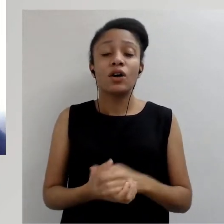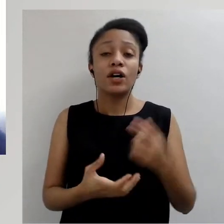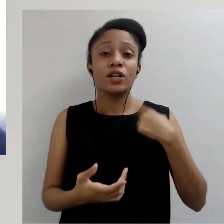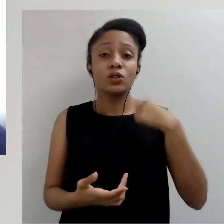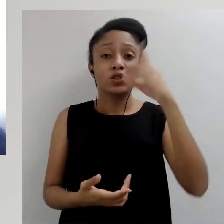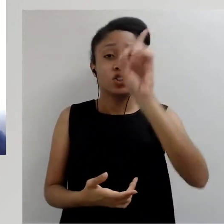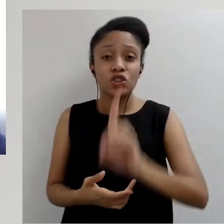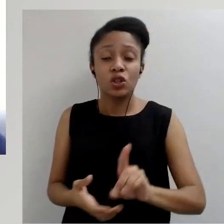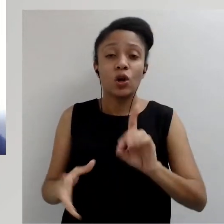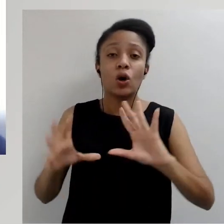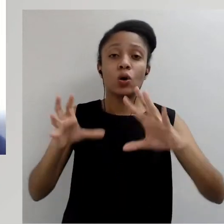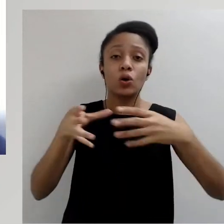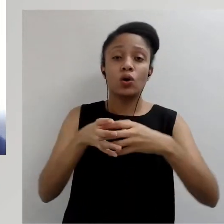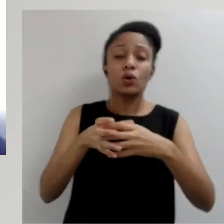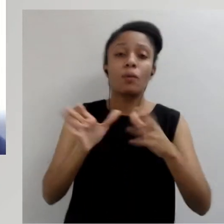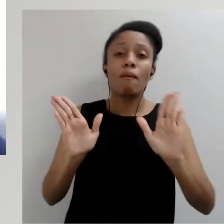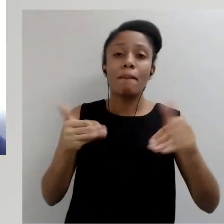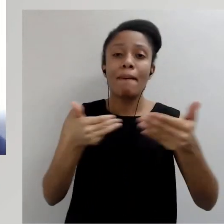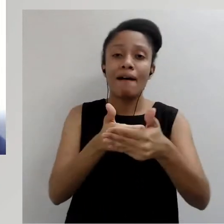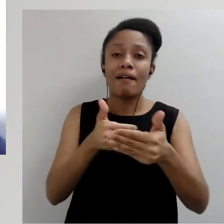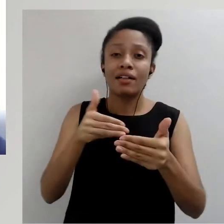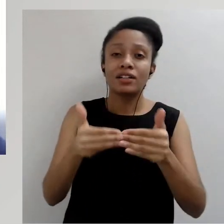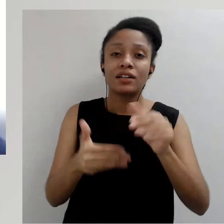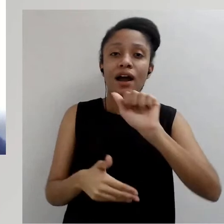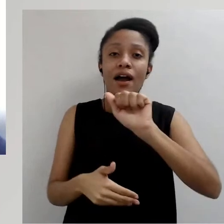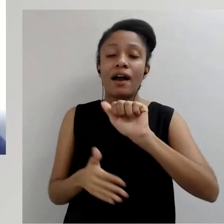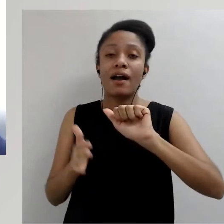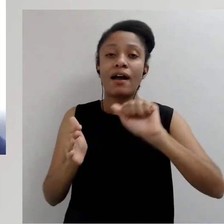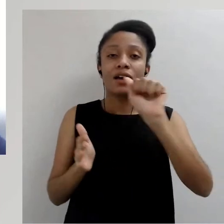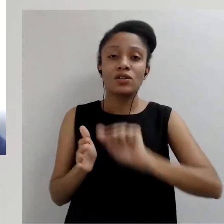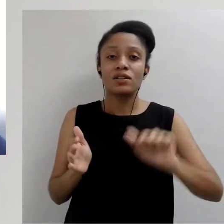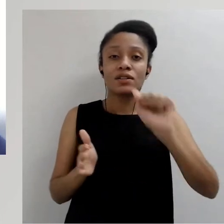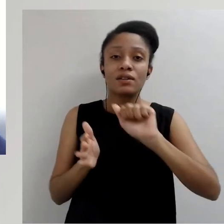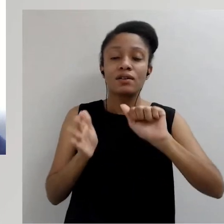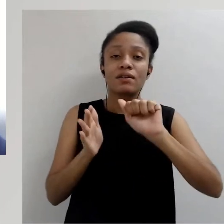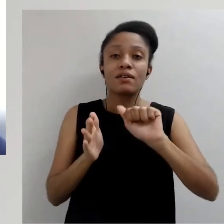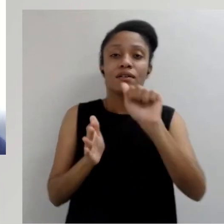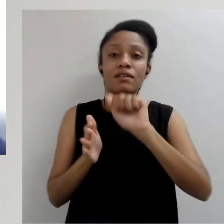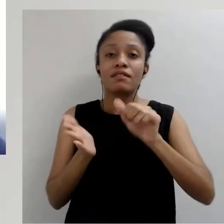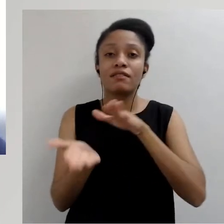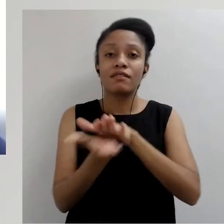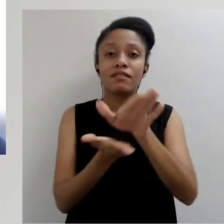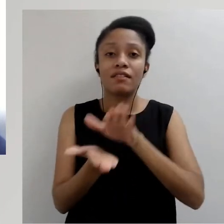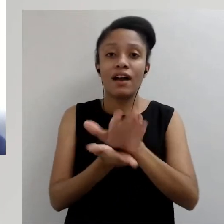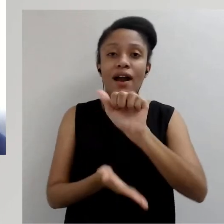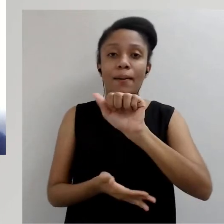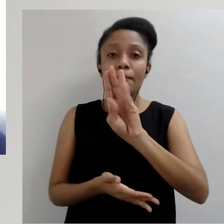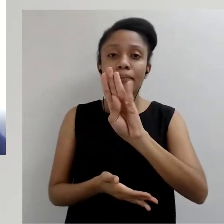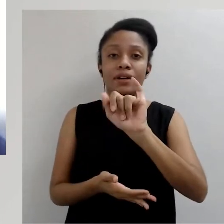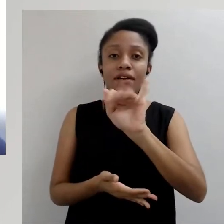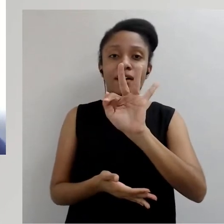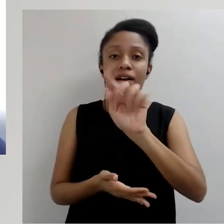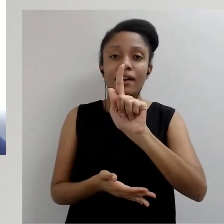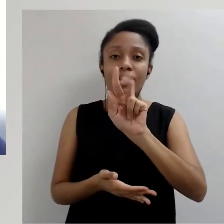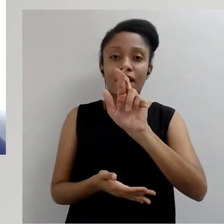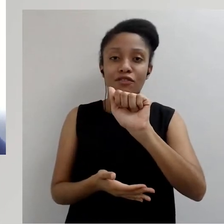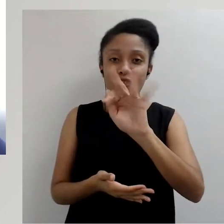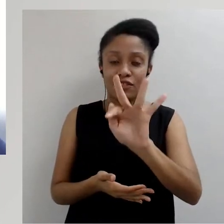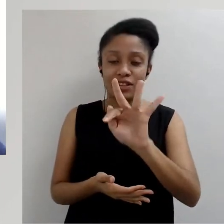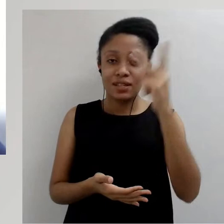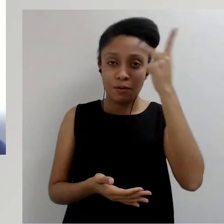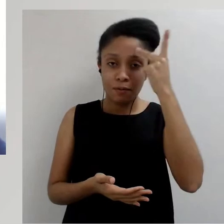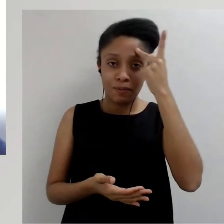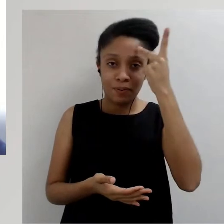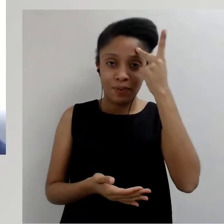Well, Daflon, for some years I was the director of the packing group of Diário de São Paulo, and along with